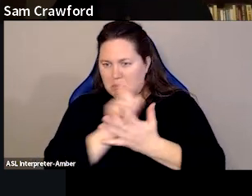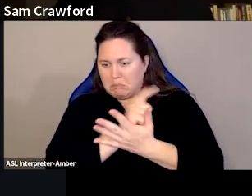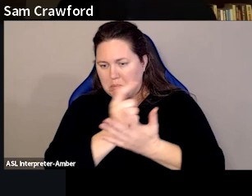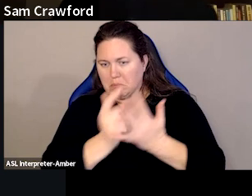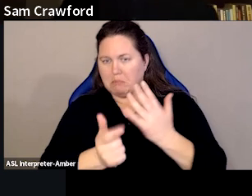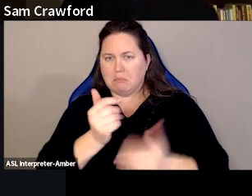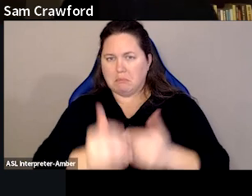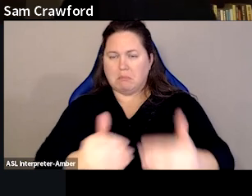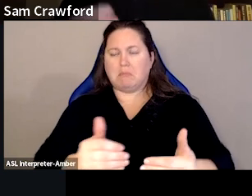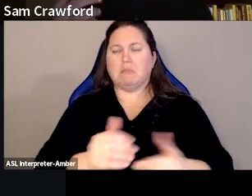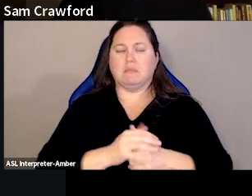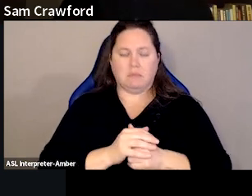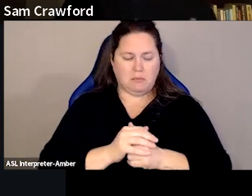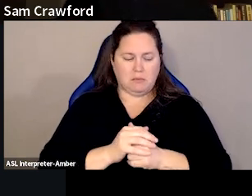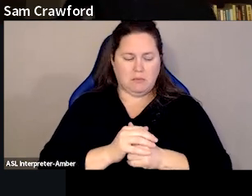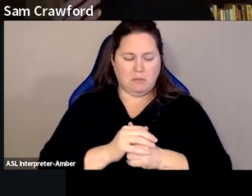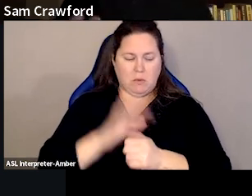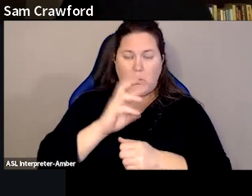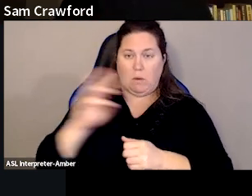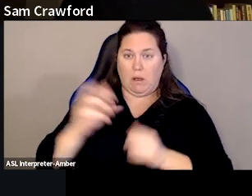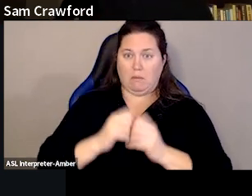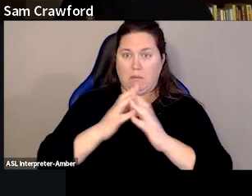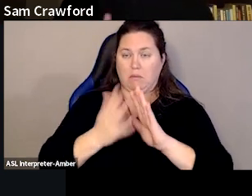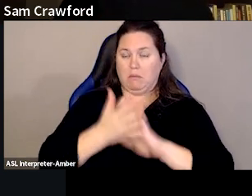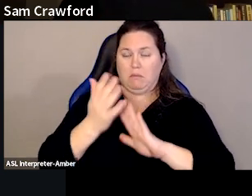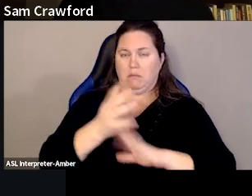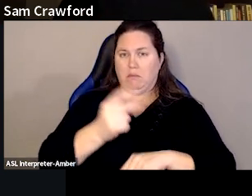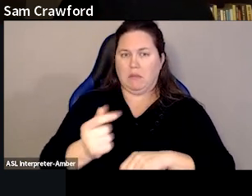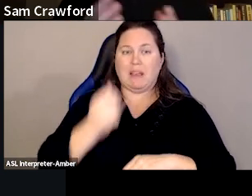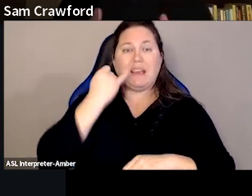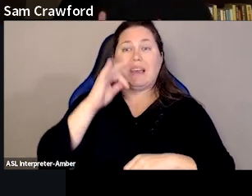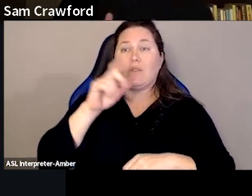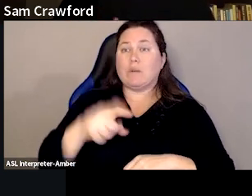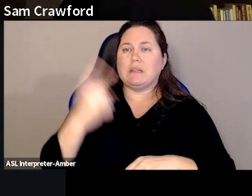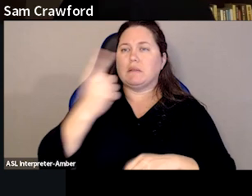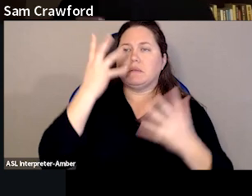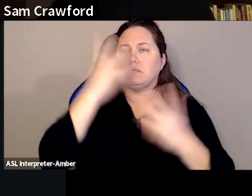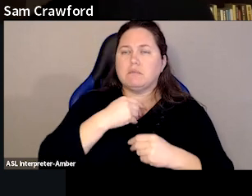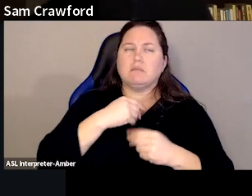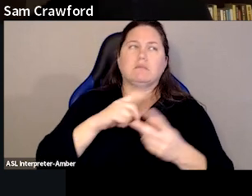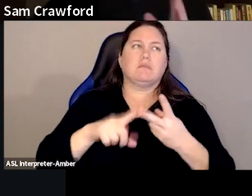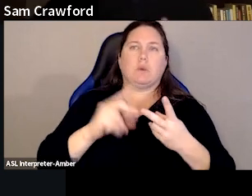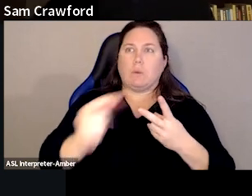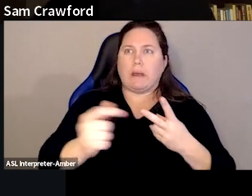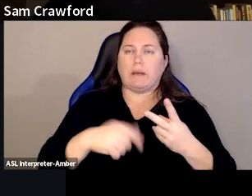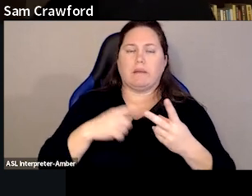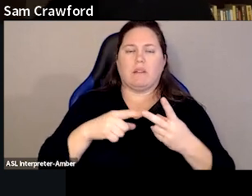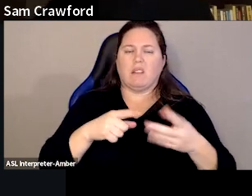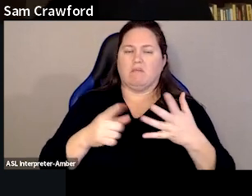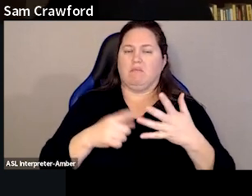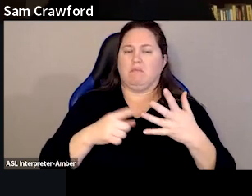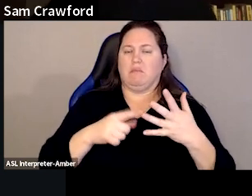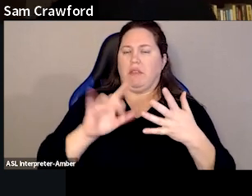other web builders on this list, but if you need something really aesthetically pleasing and quick, then this could be a great